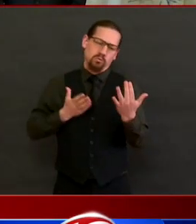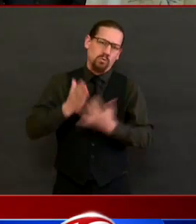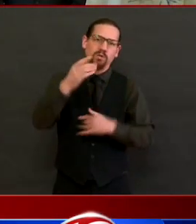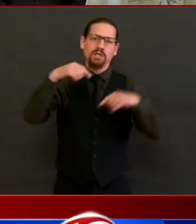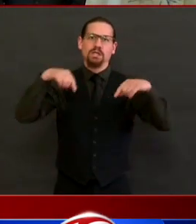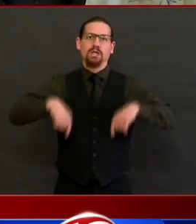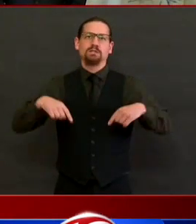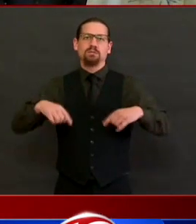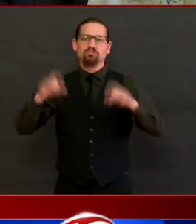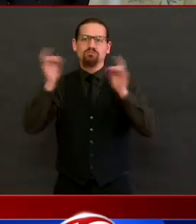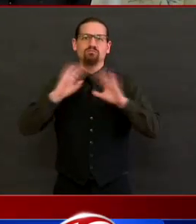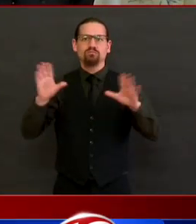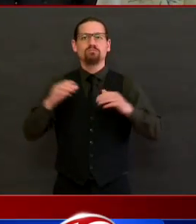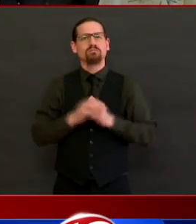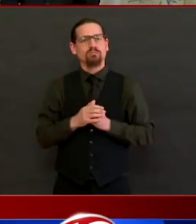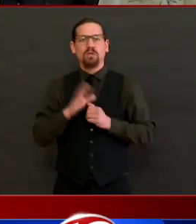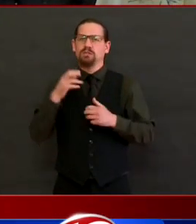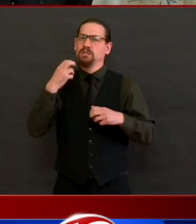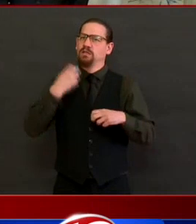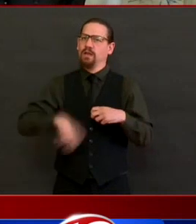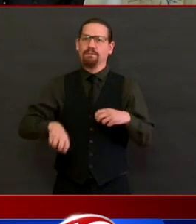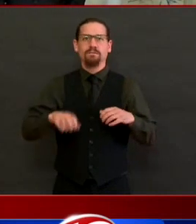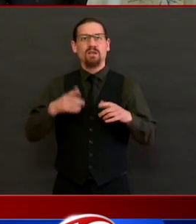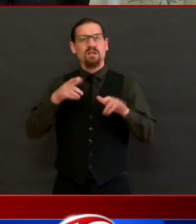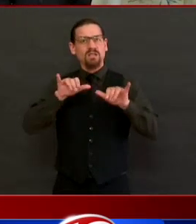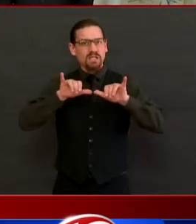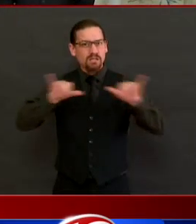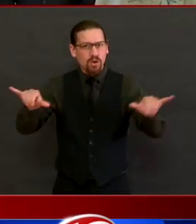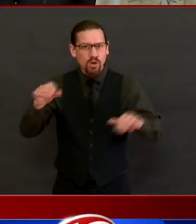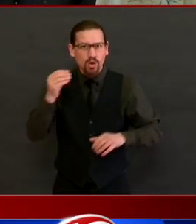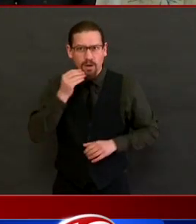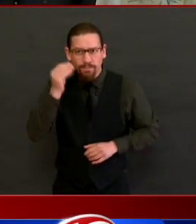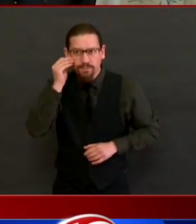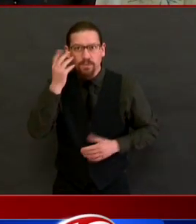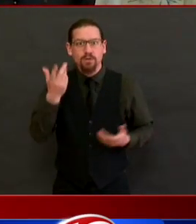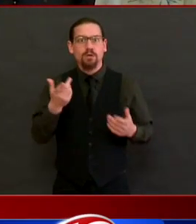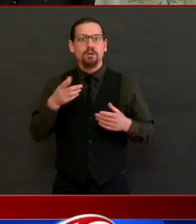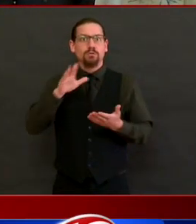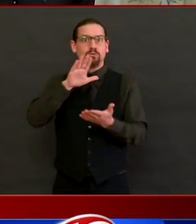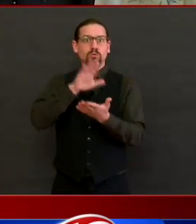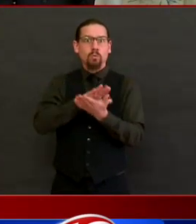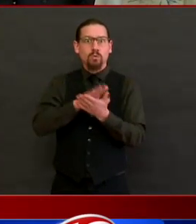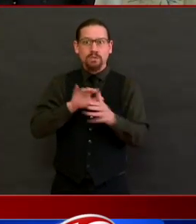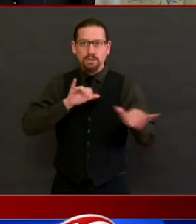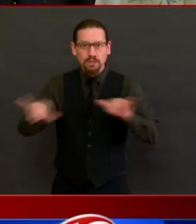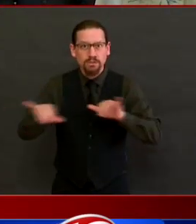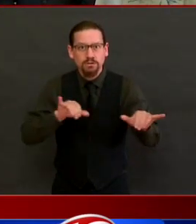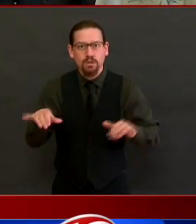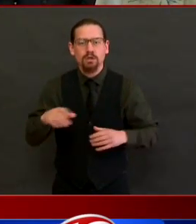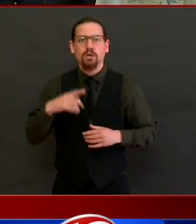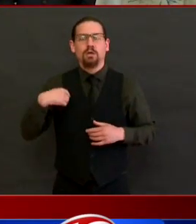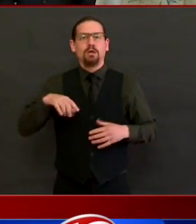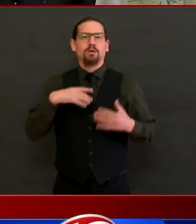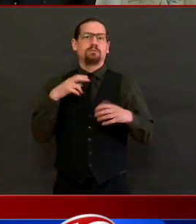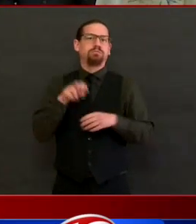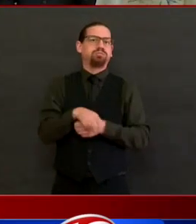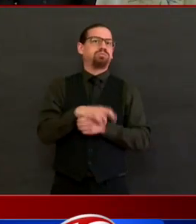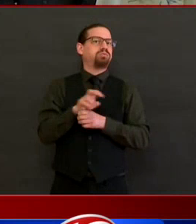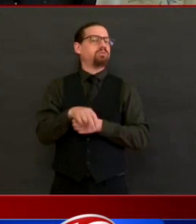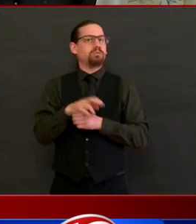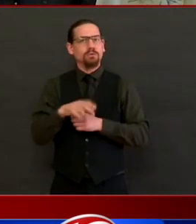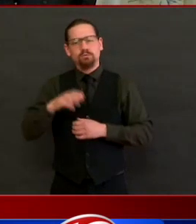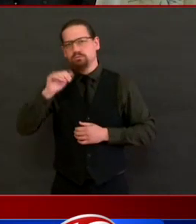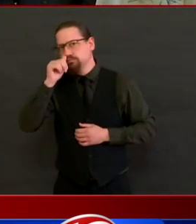in school, it's getting really old for all of us. And I'm asking you to hang in there with me just a little